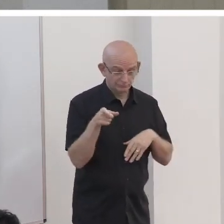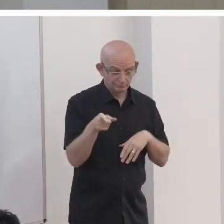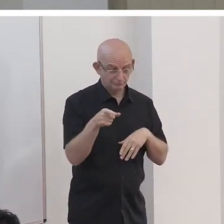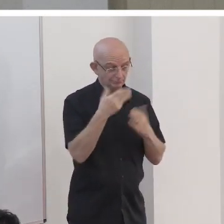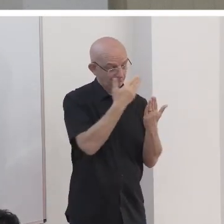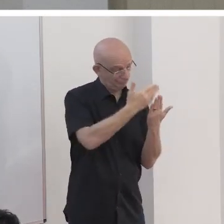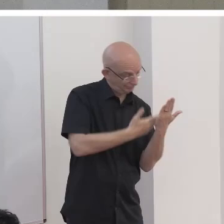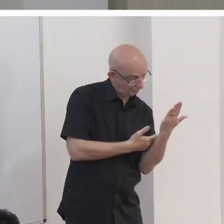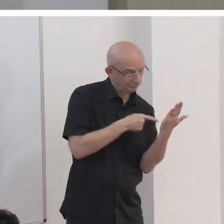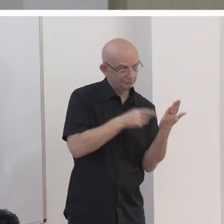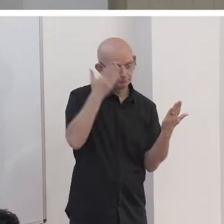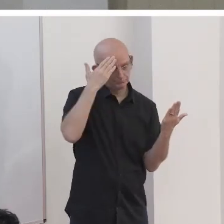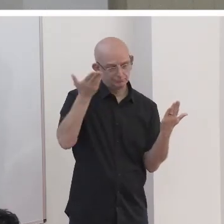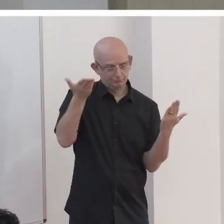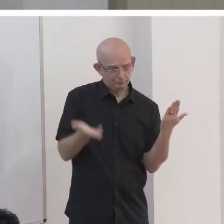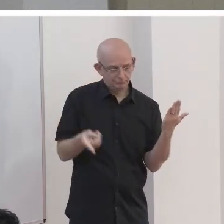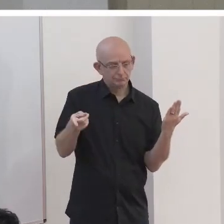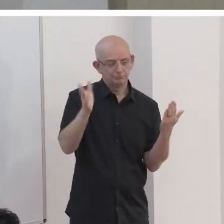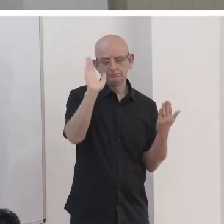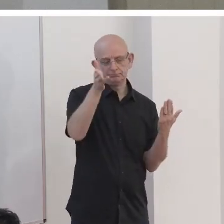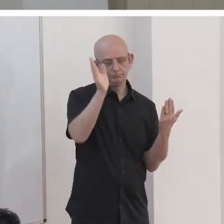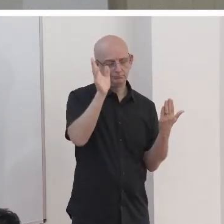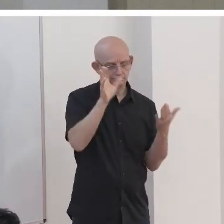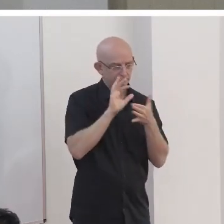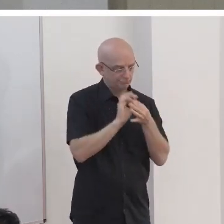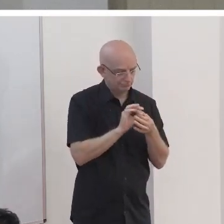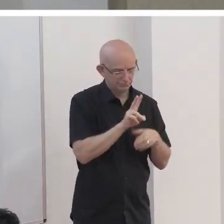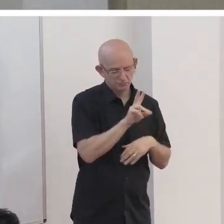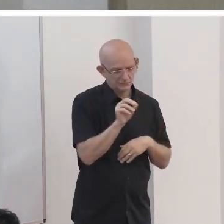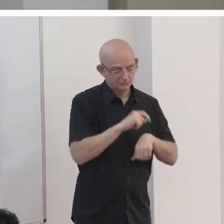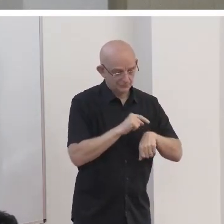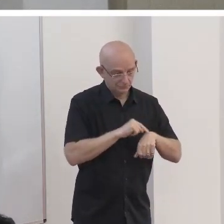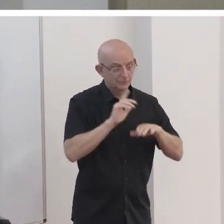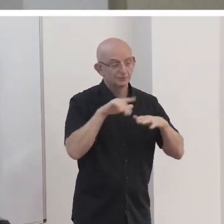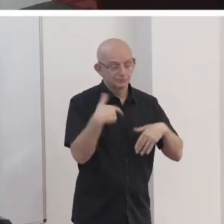which will be Bruno, and then Abu then, and then we'll open it up for questions and answers. So thank you.